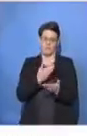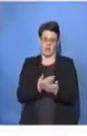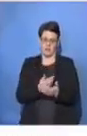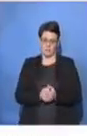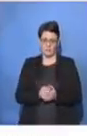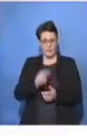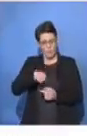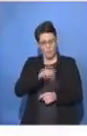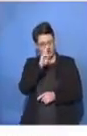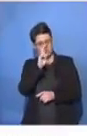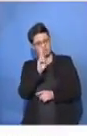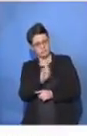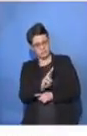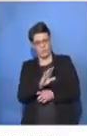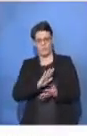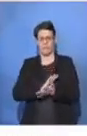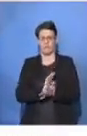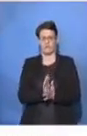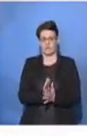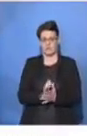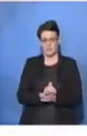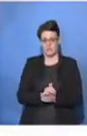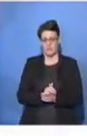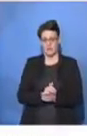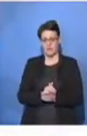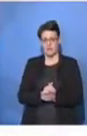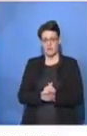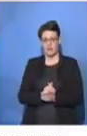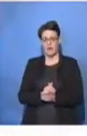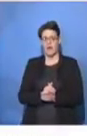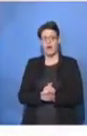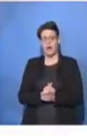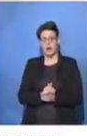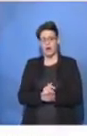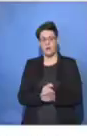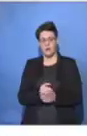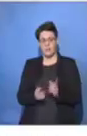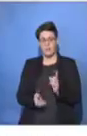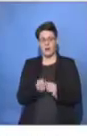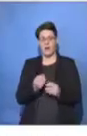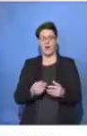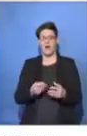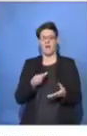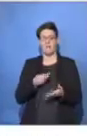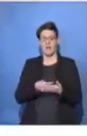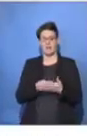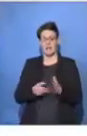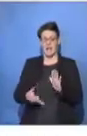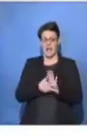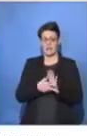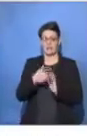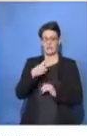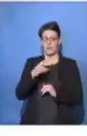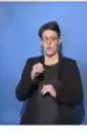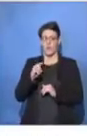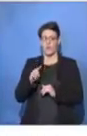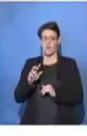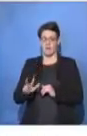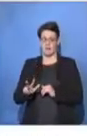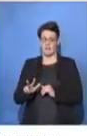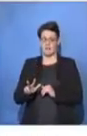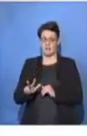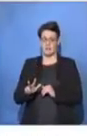Mission noted with appreciation the passing of the Political Party Funding Act 2018, although